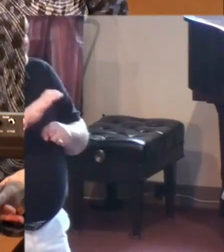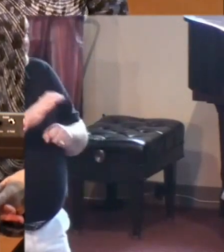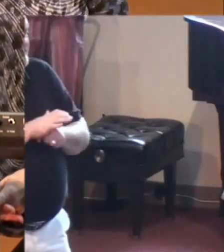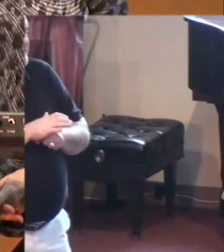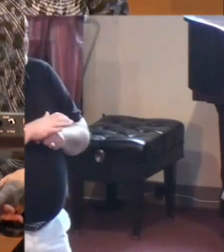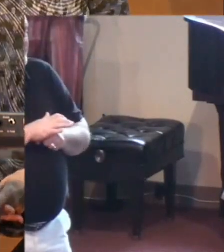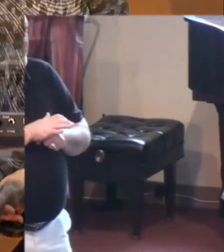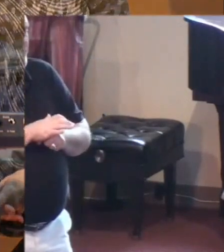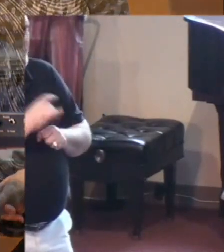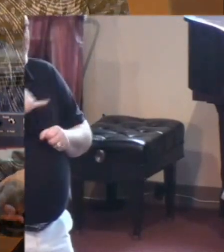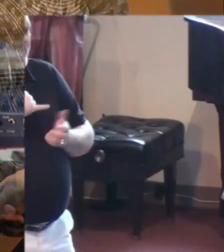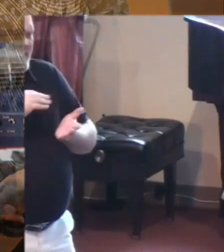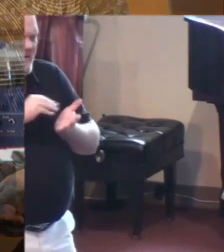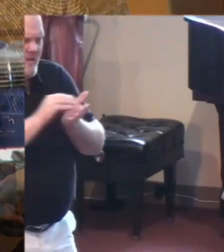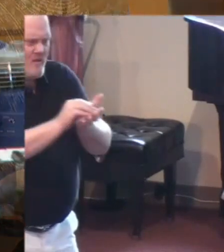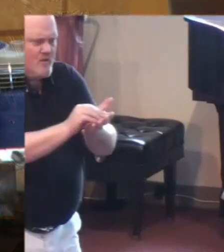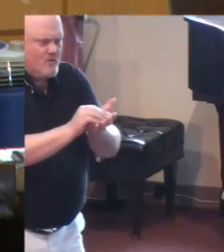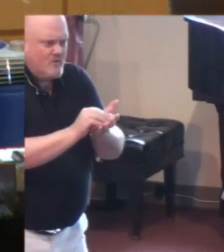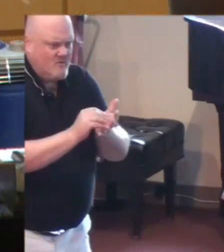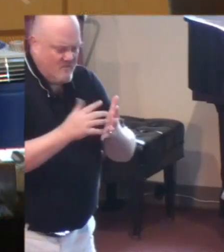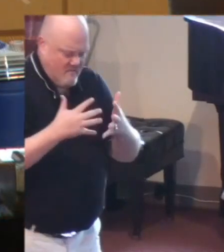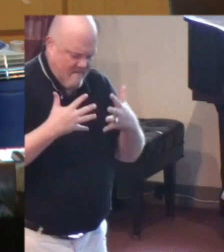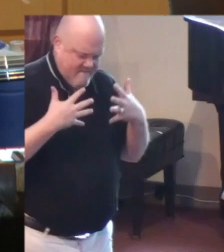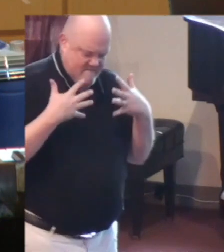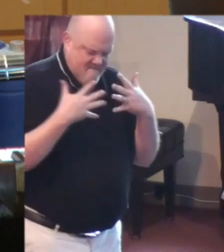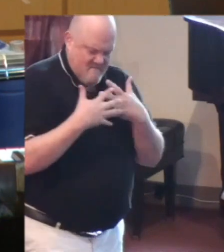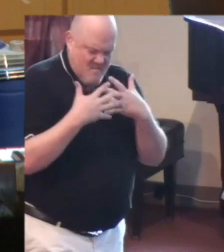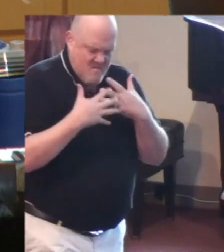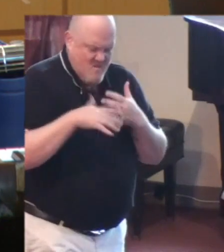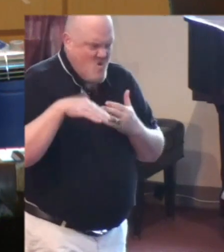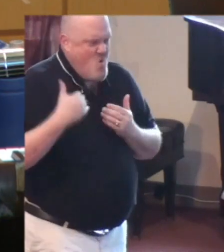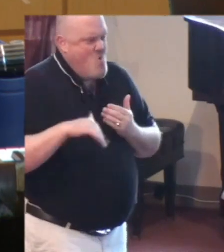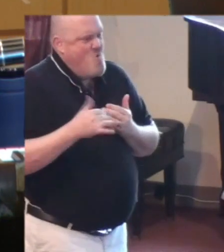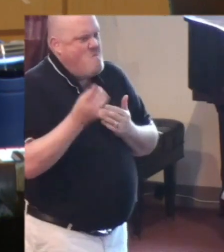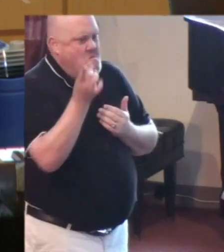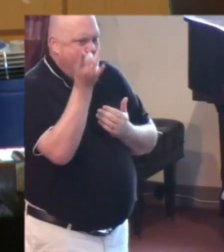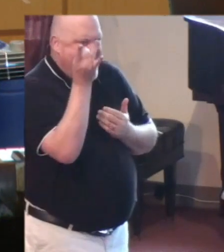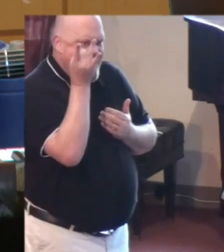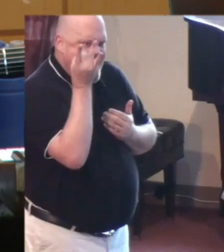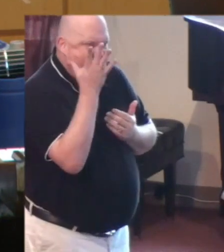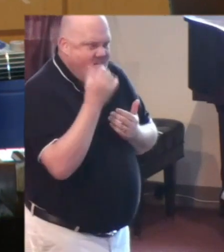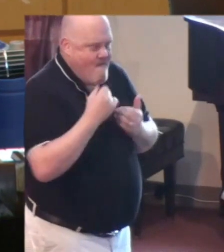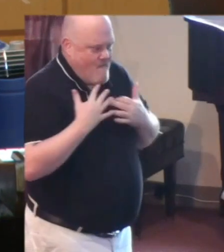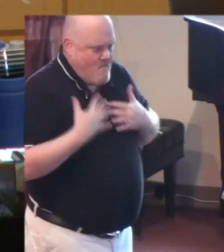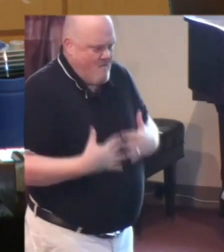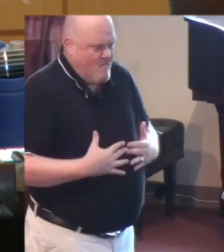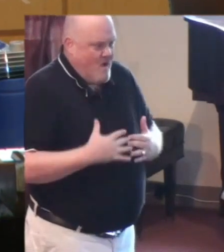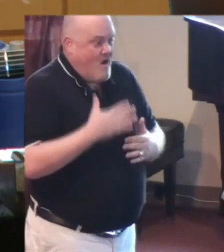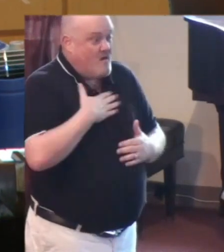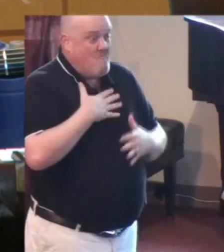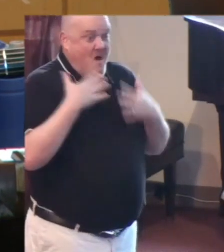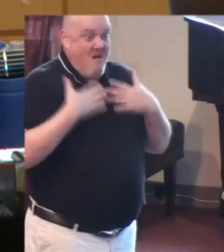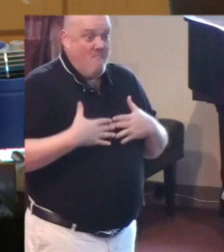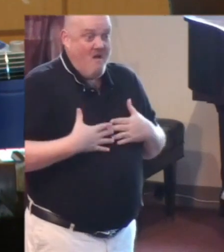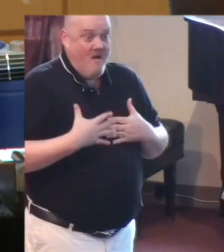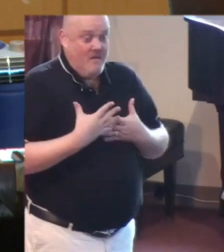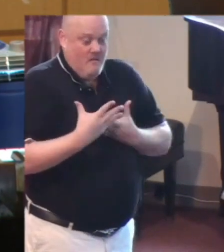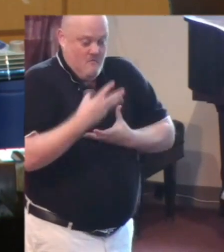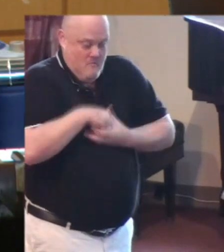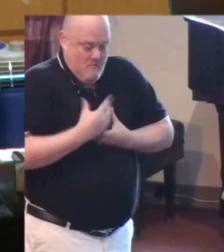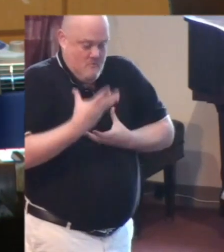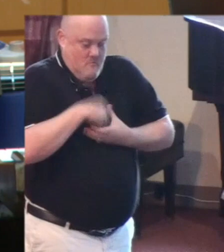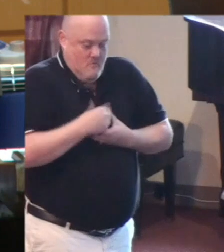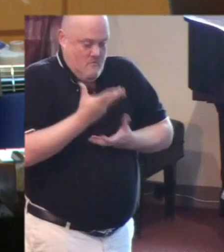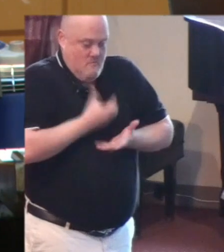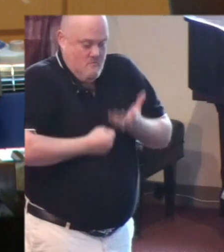hard way that fear is really toxic to our bodies. And my body took all the fear that I put in it and it said, if